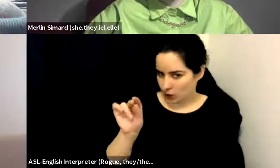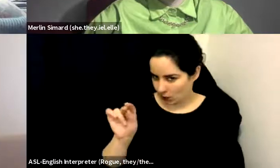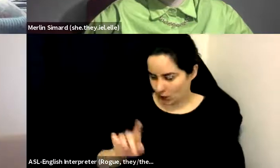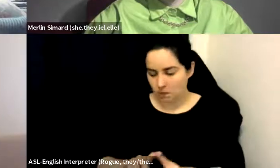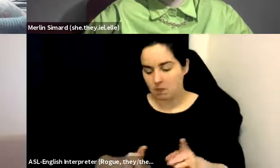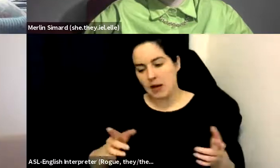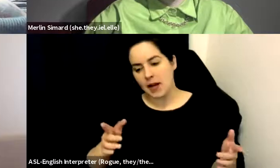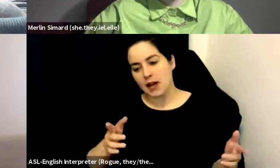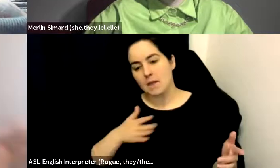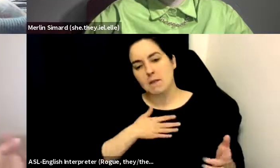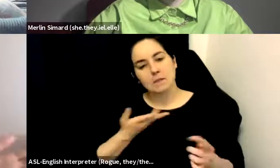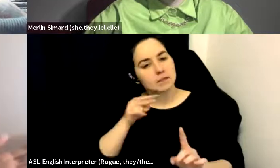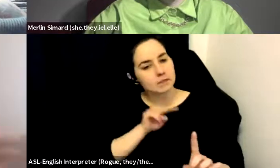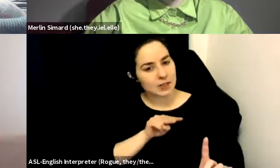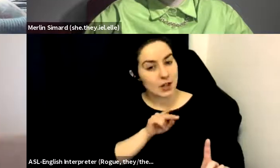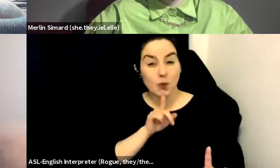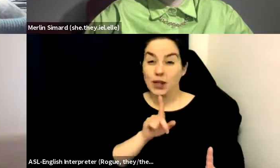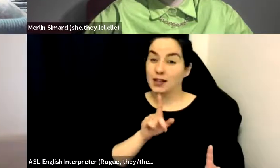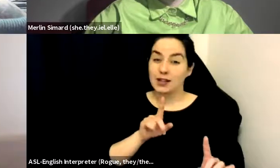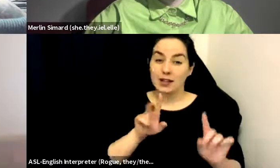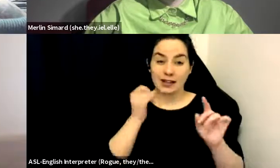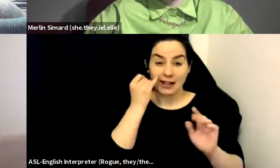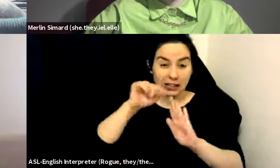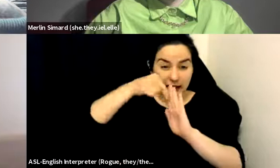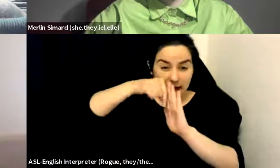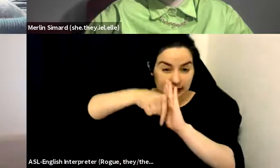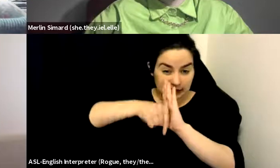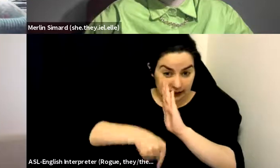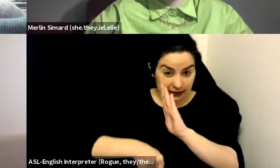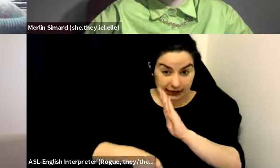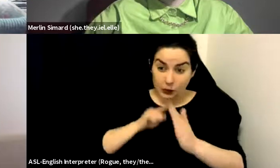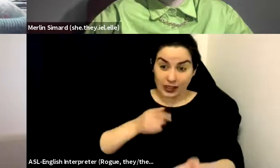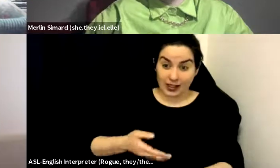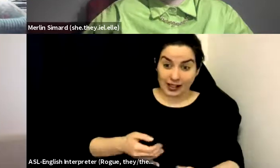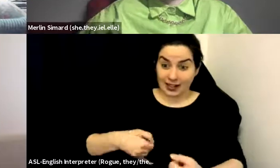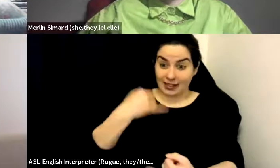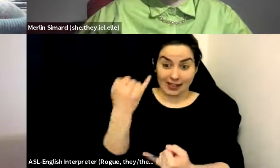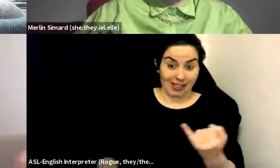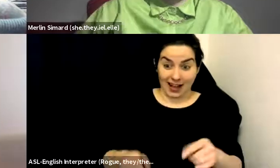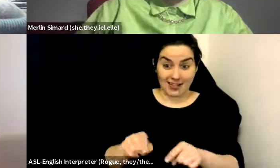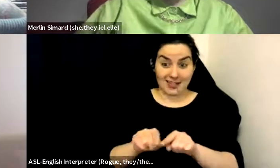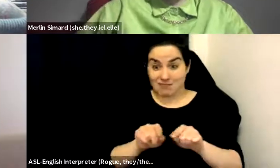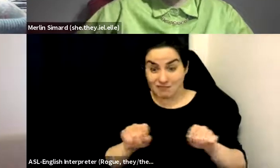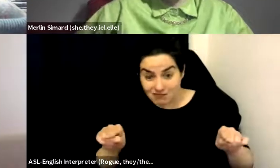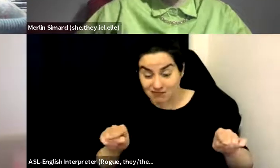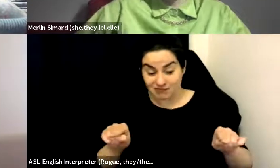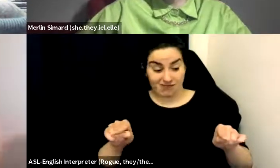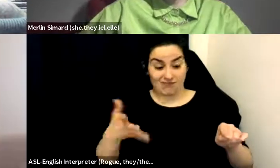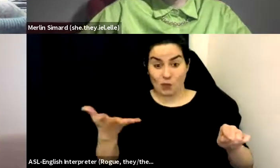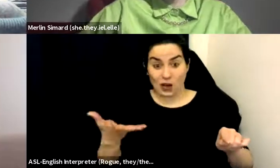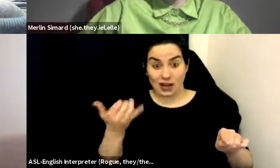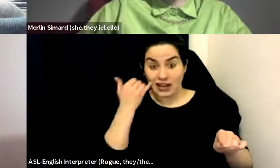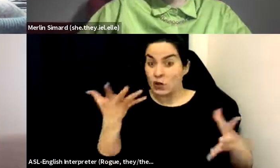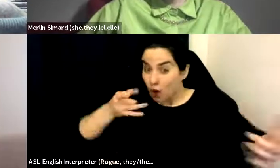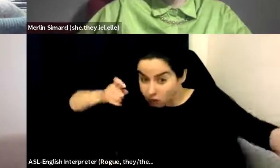down to the accountability of these organizations who have said that they want to make a change for radical inclusion,